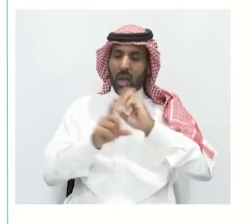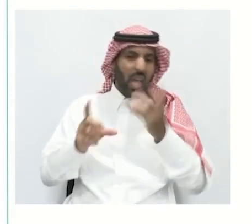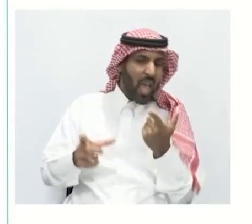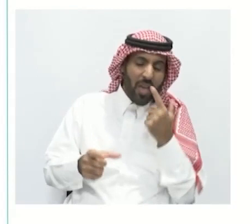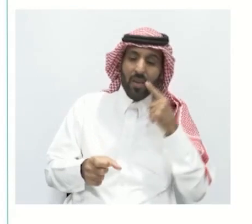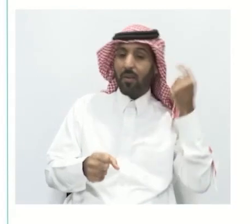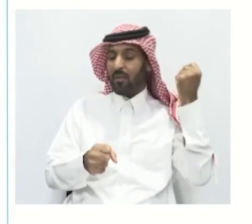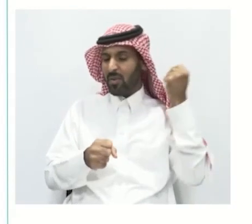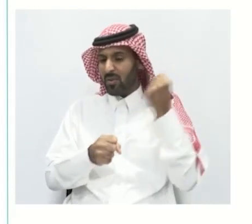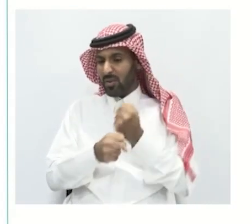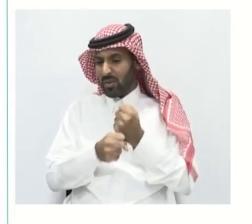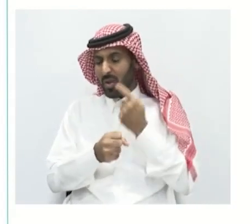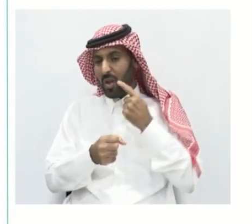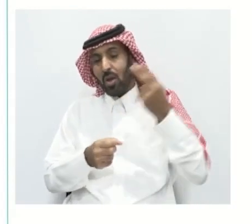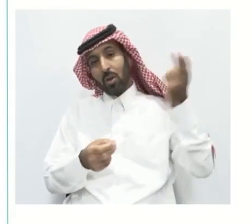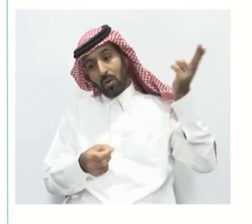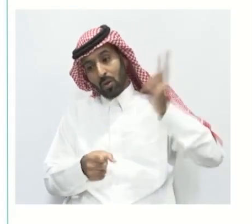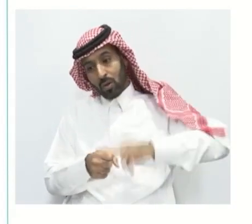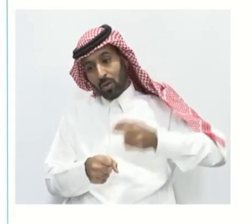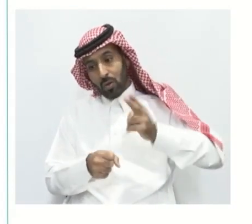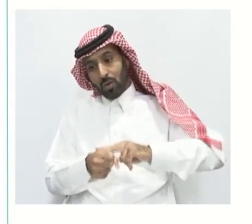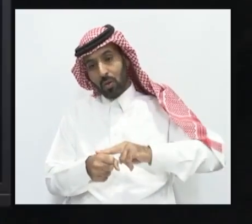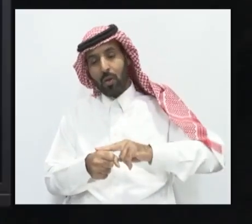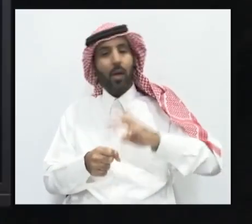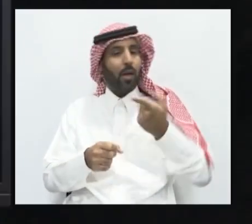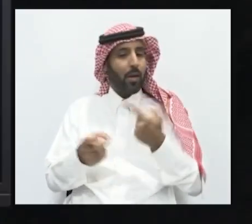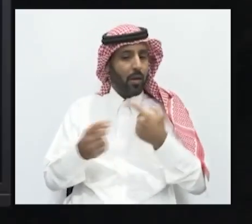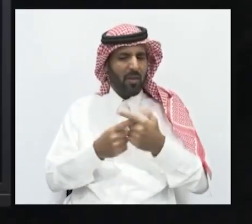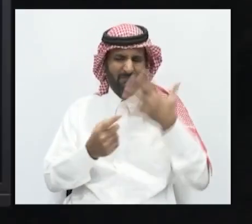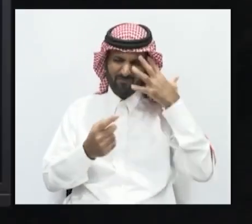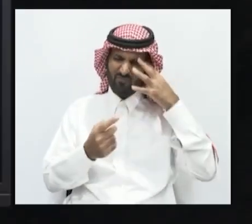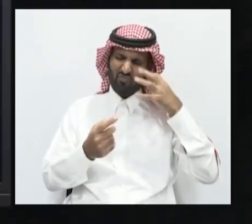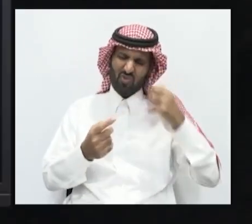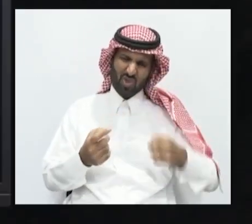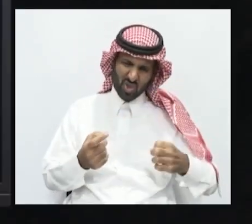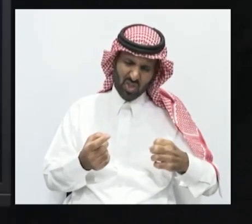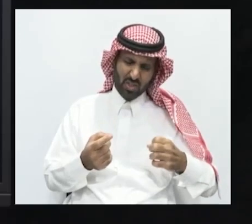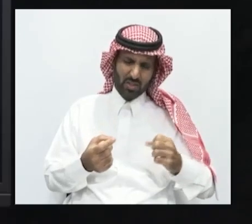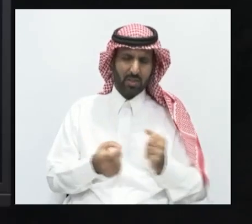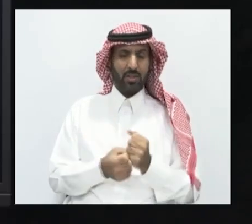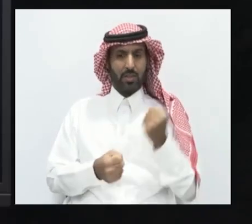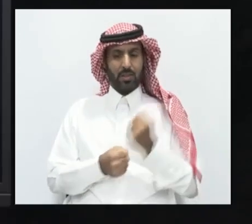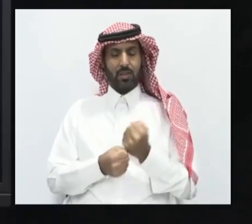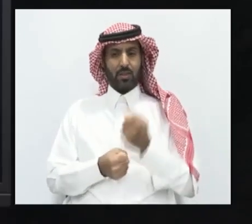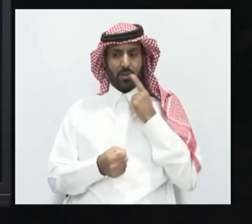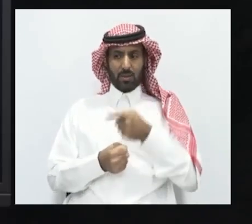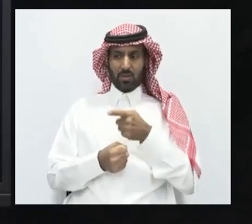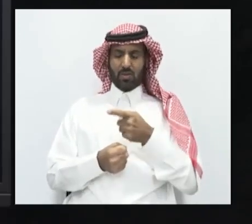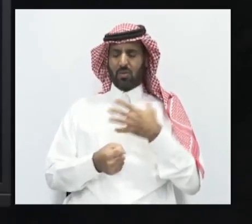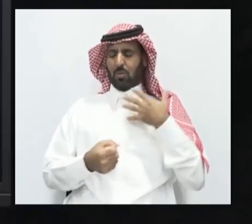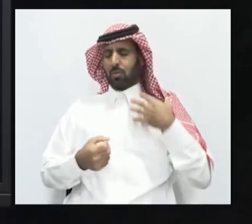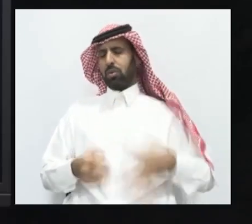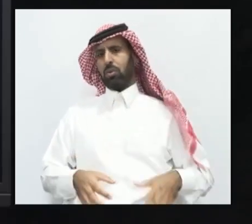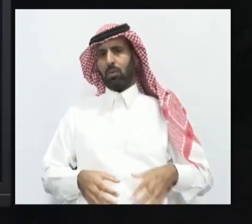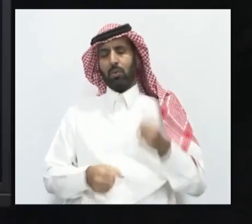action. We use always to describe an annoying action. You're always doing this.